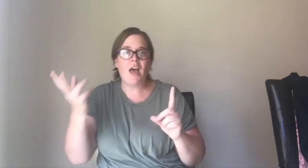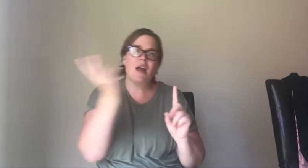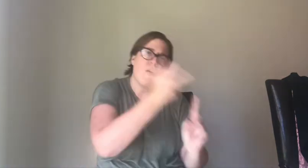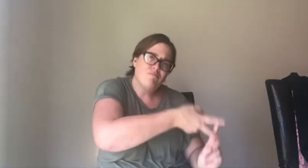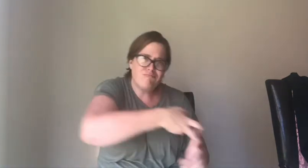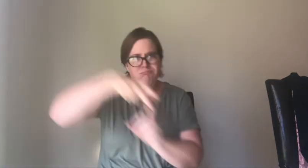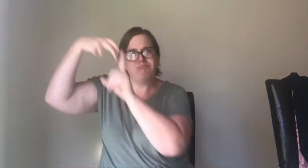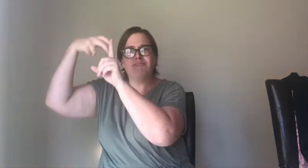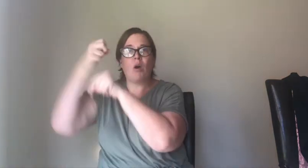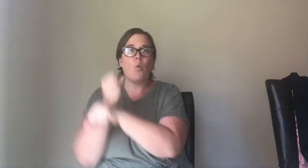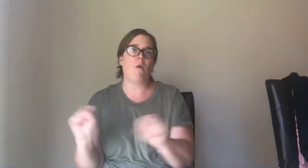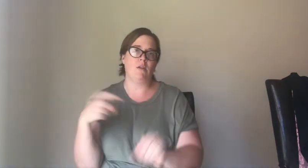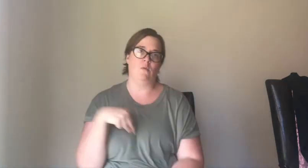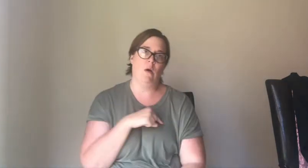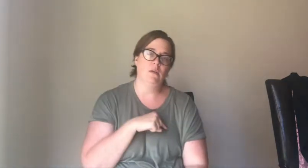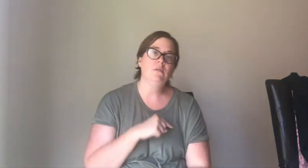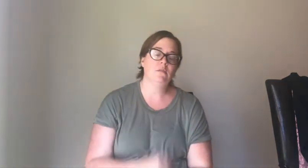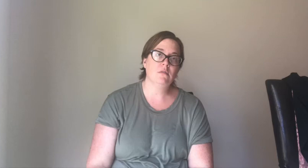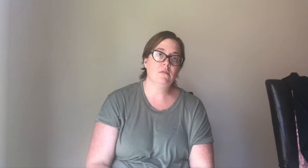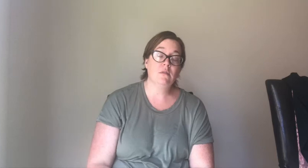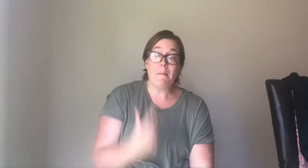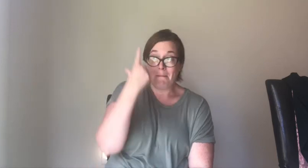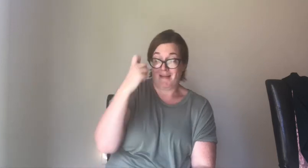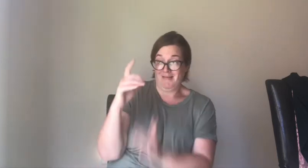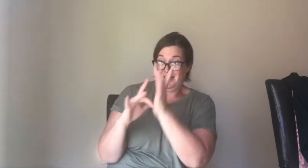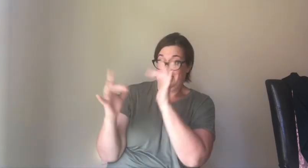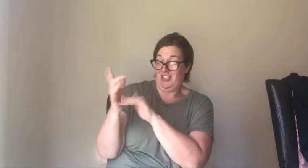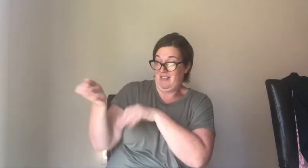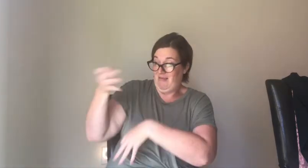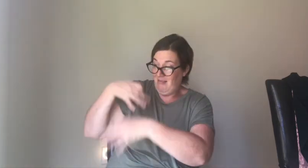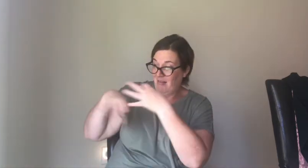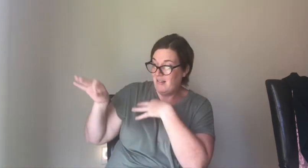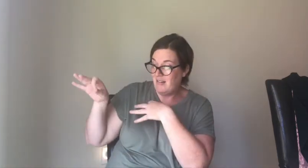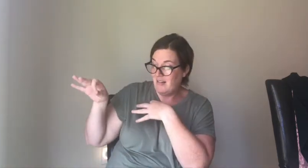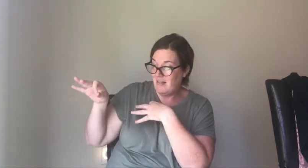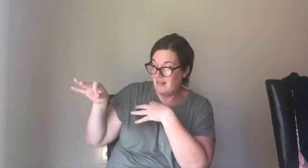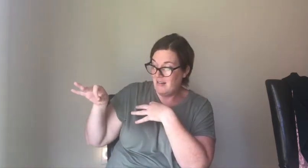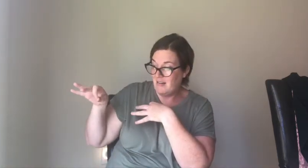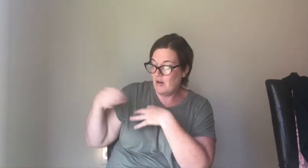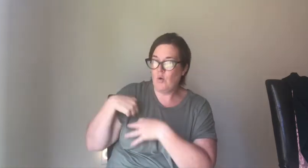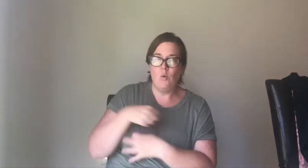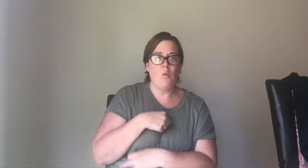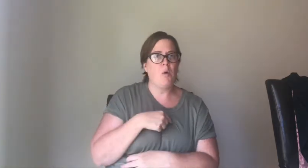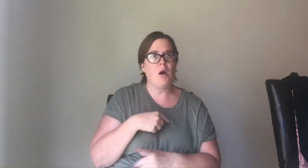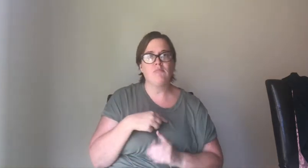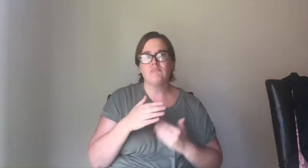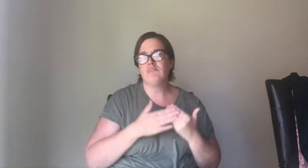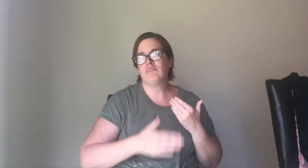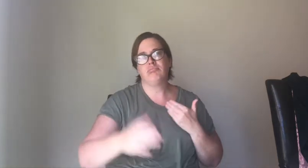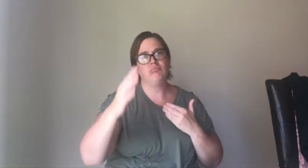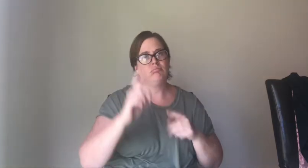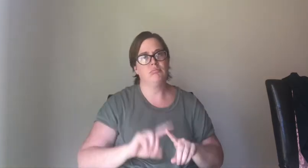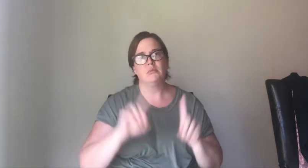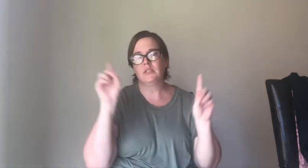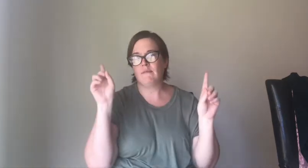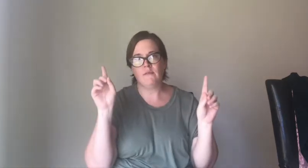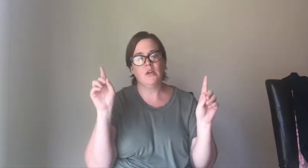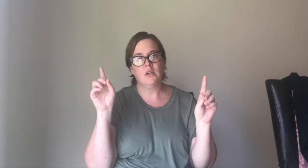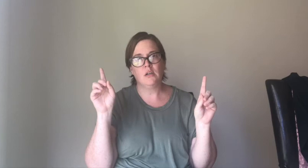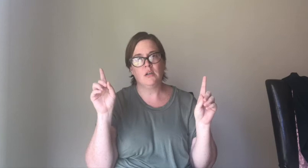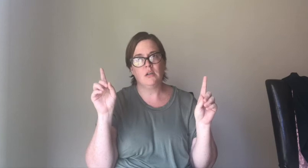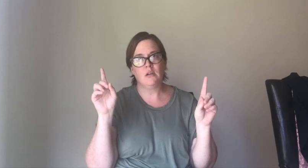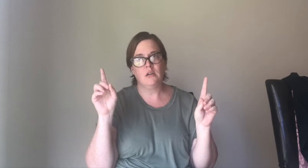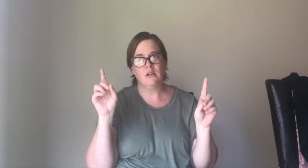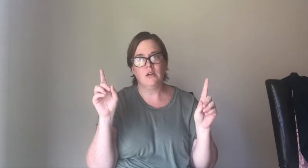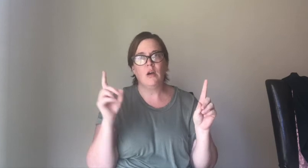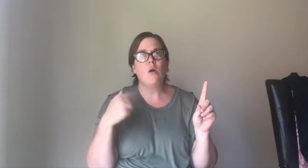The gospel is the fact that Jesus gave his life in a monumental rescue